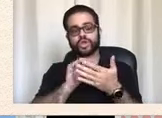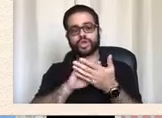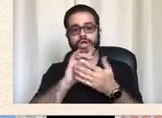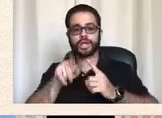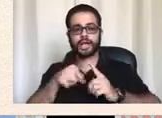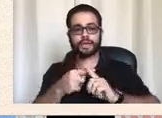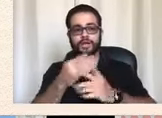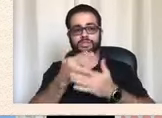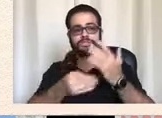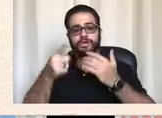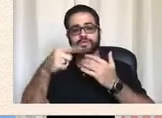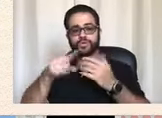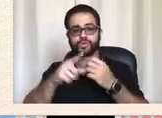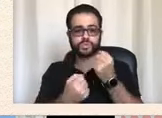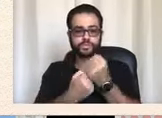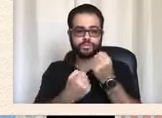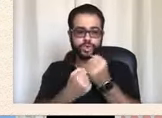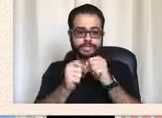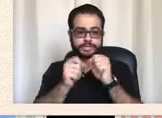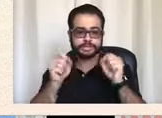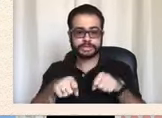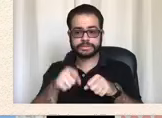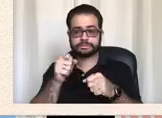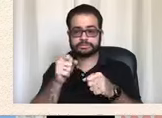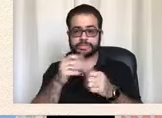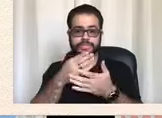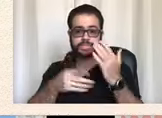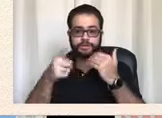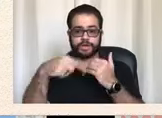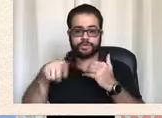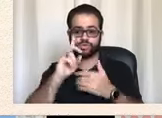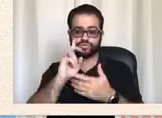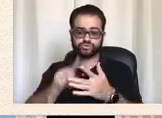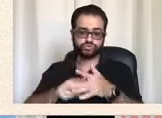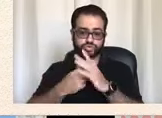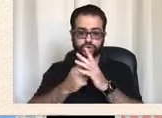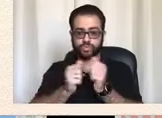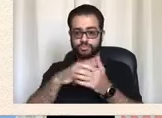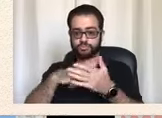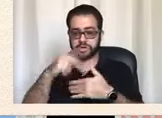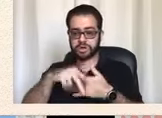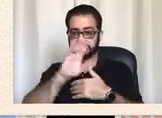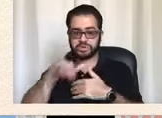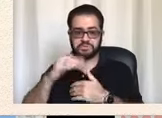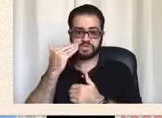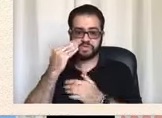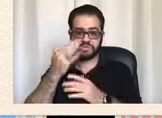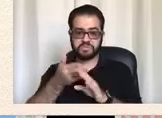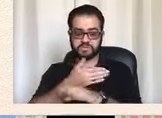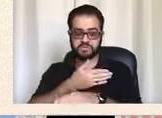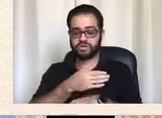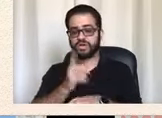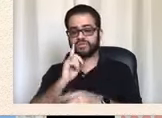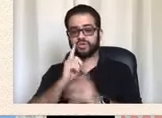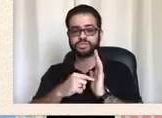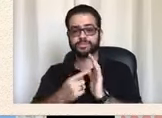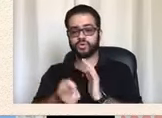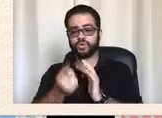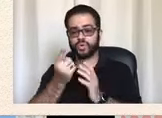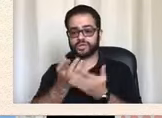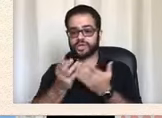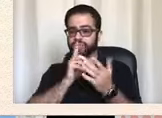out there that some of you guys come into the program, you've never even heard about. For instance, one of the ones that kind of breaks my heart when I have